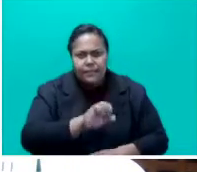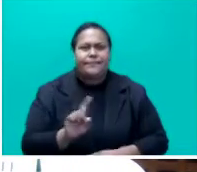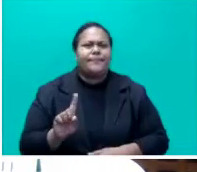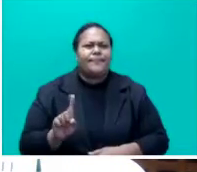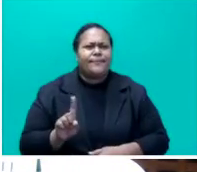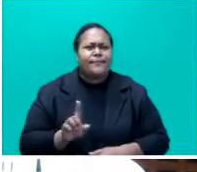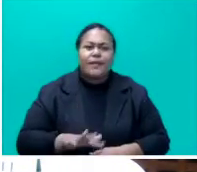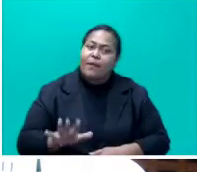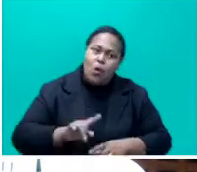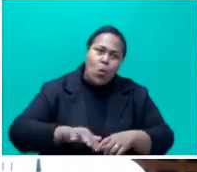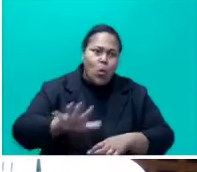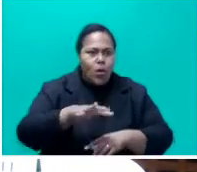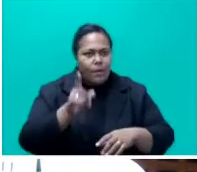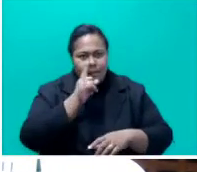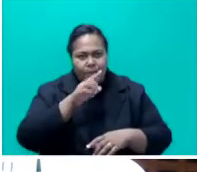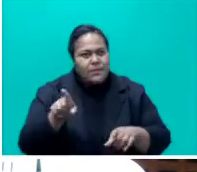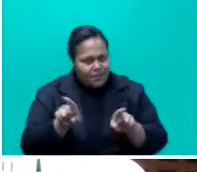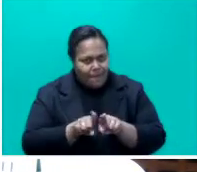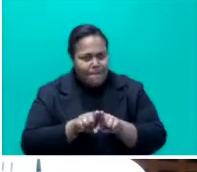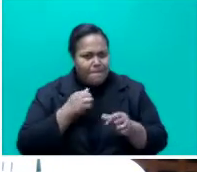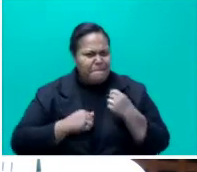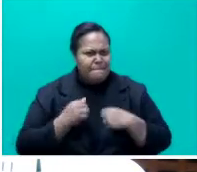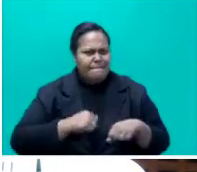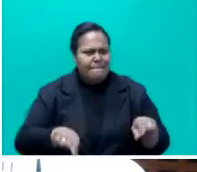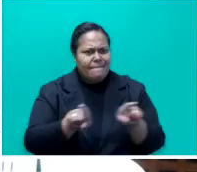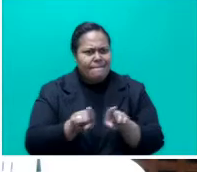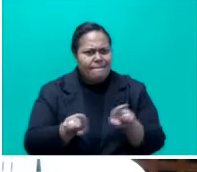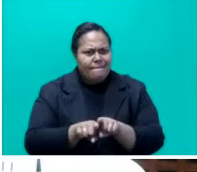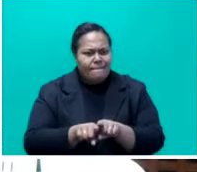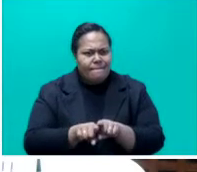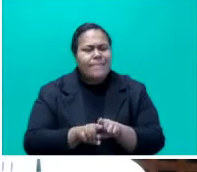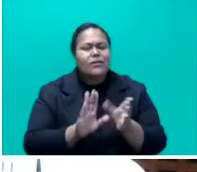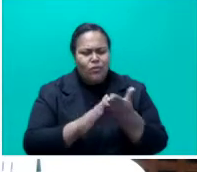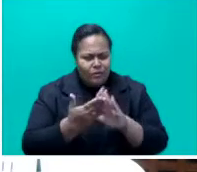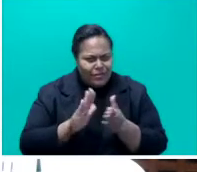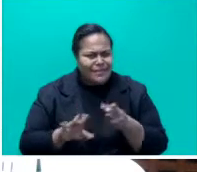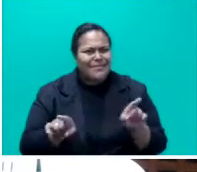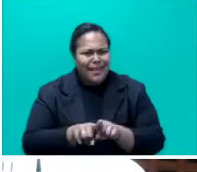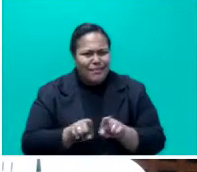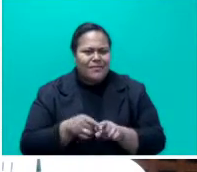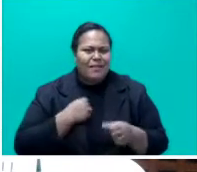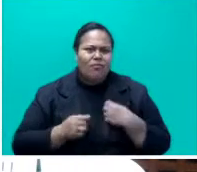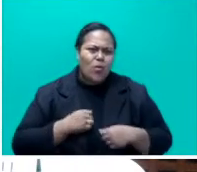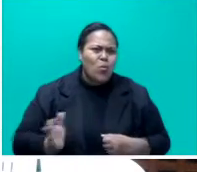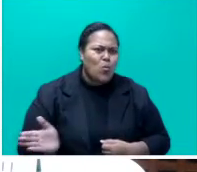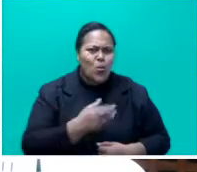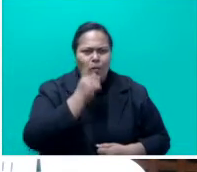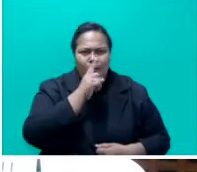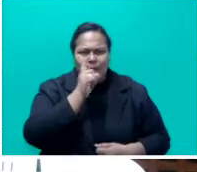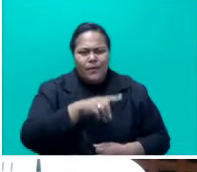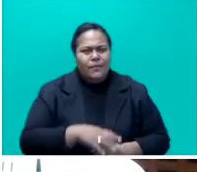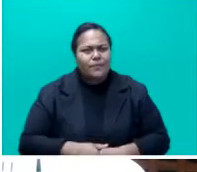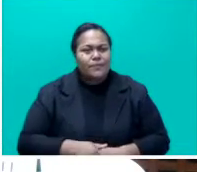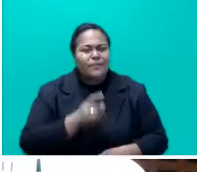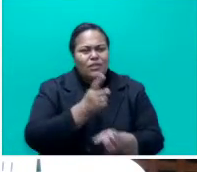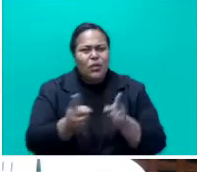villages and the communities within these respective communities or geographical areas, Mr. Speaker.